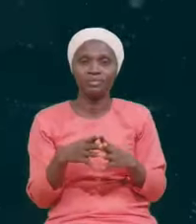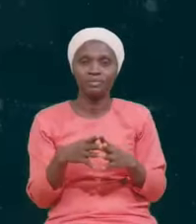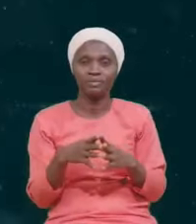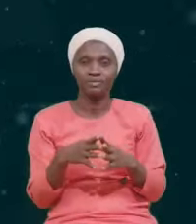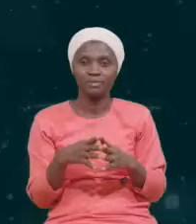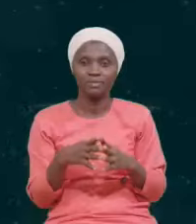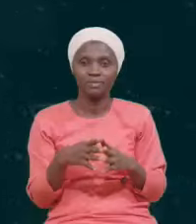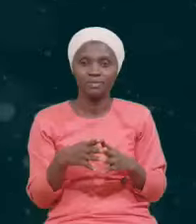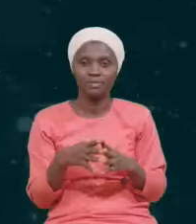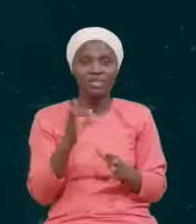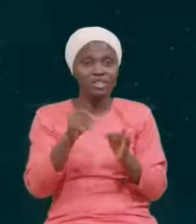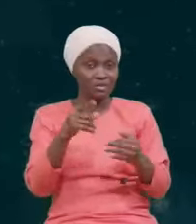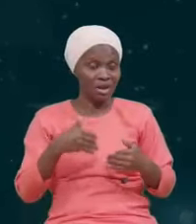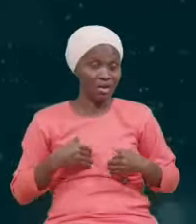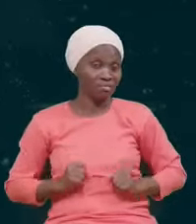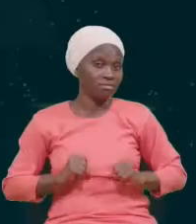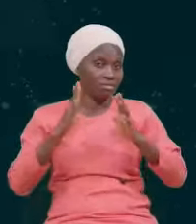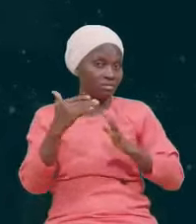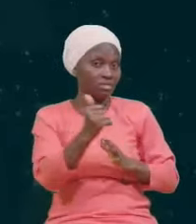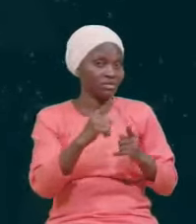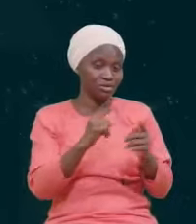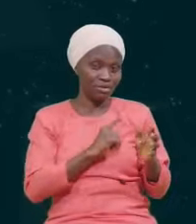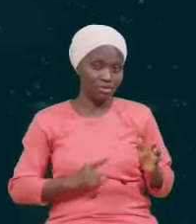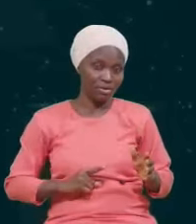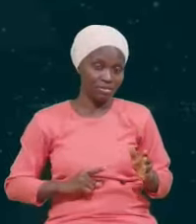if you've given your life to the Lord